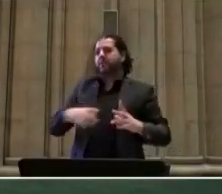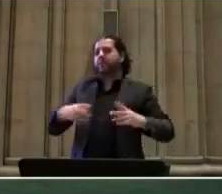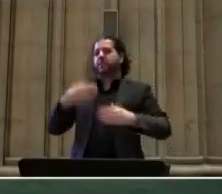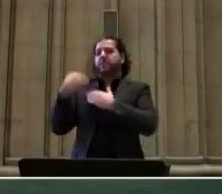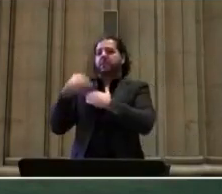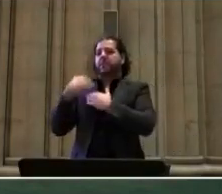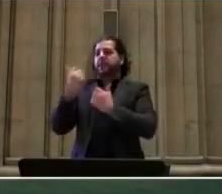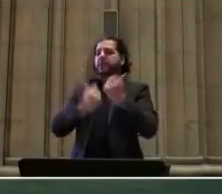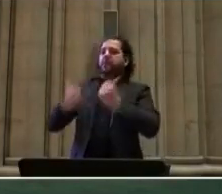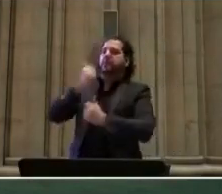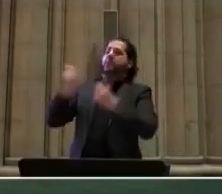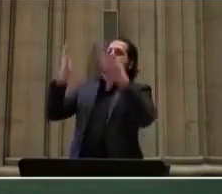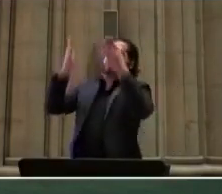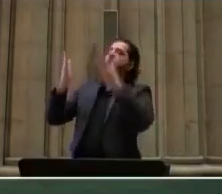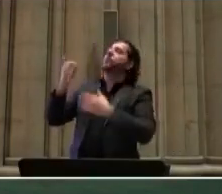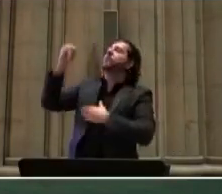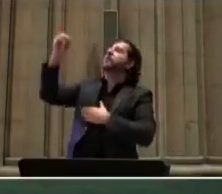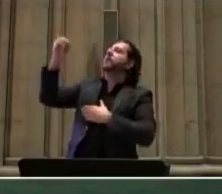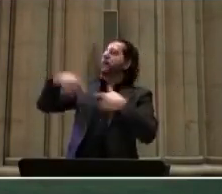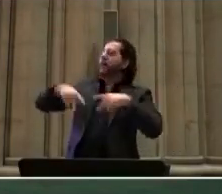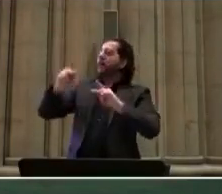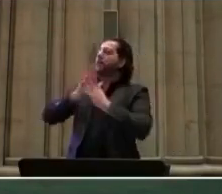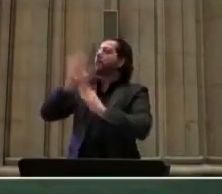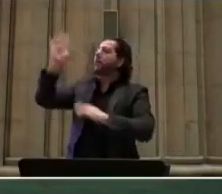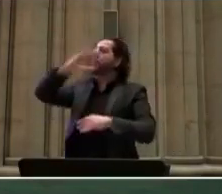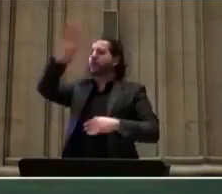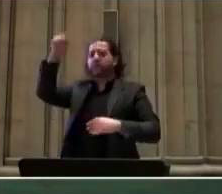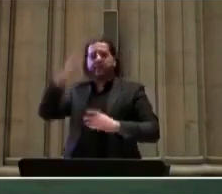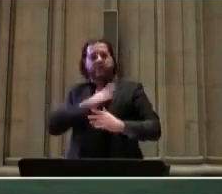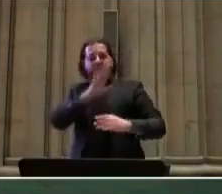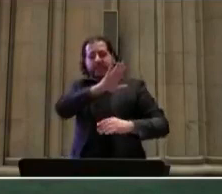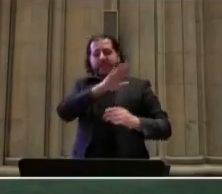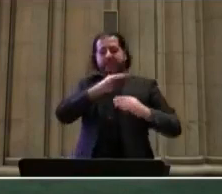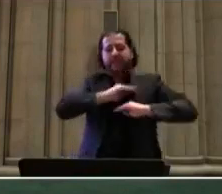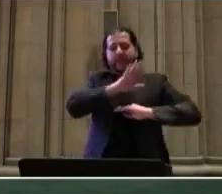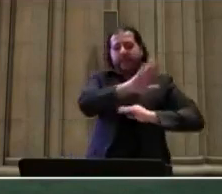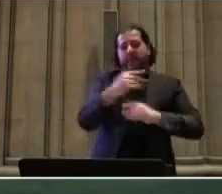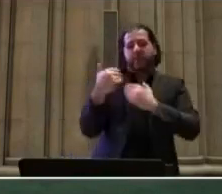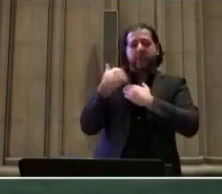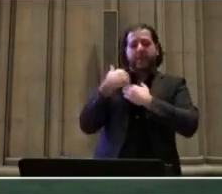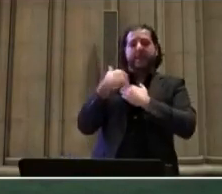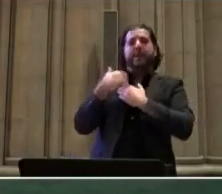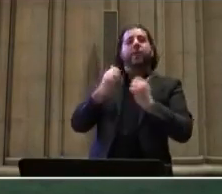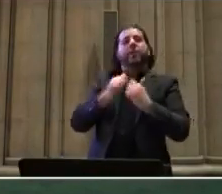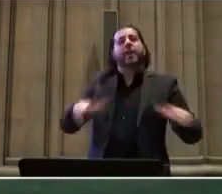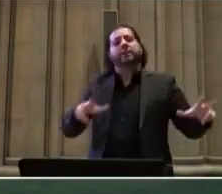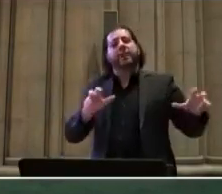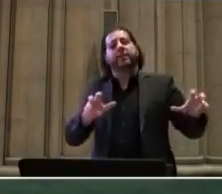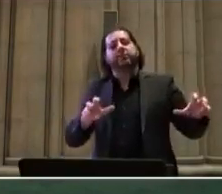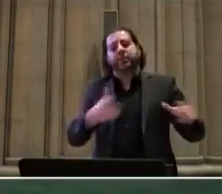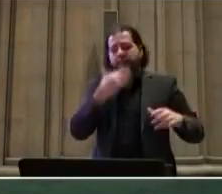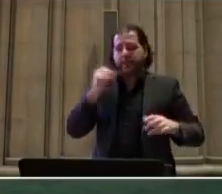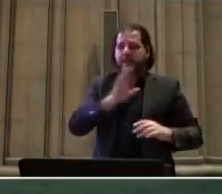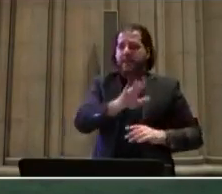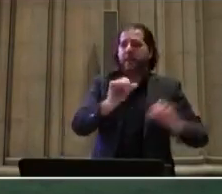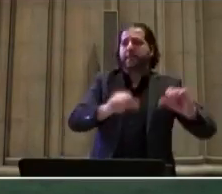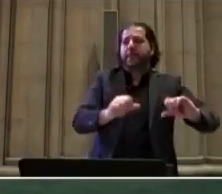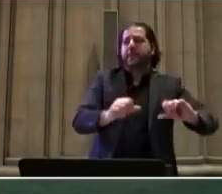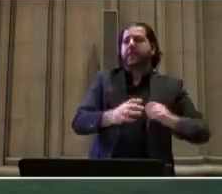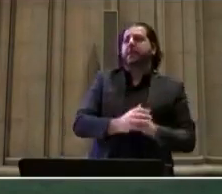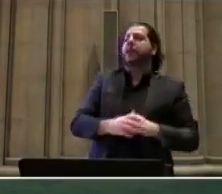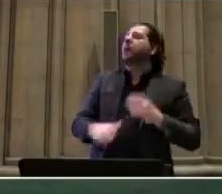O Supreme One, allow them through your grace to fulfill their duty selflessly to the best of their ability.